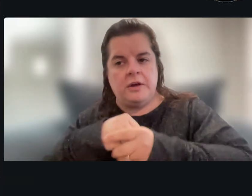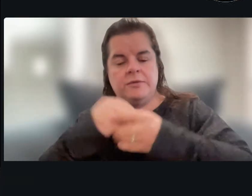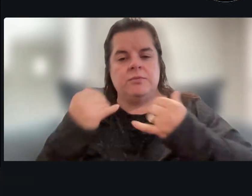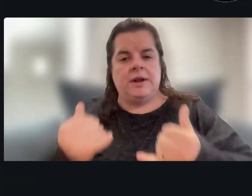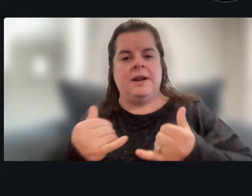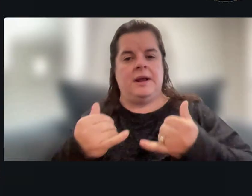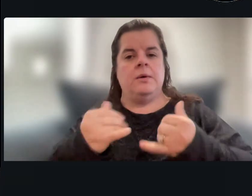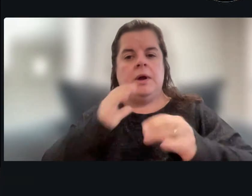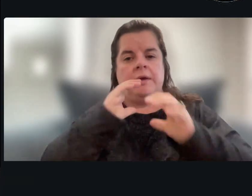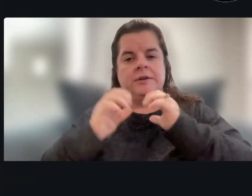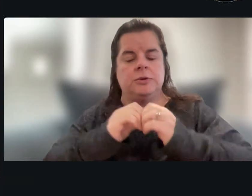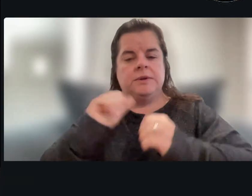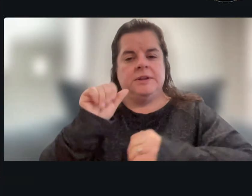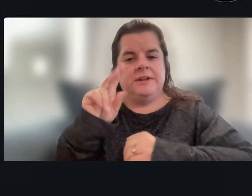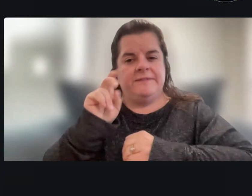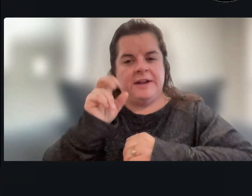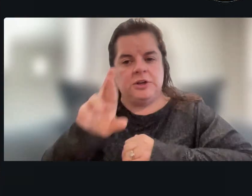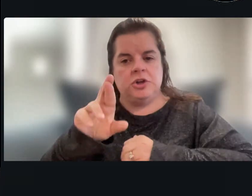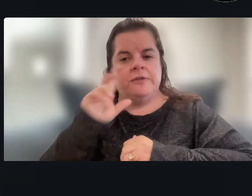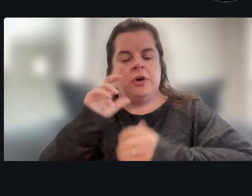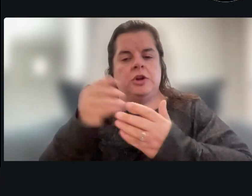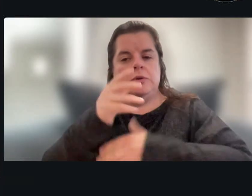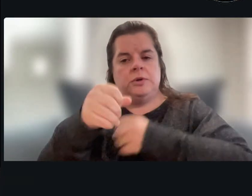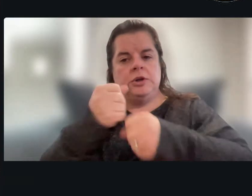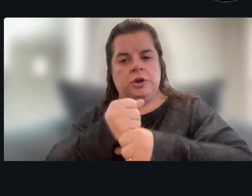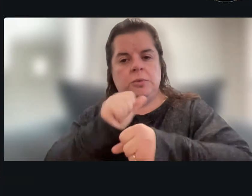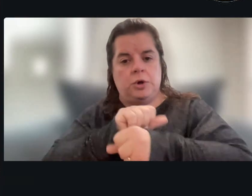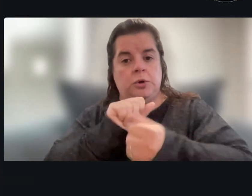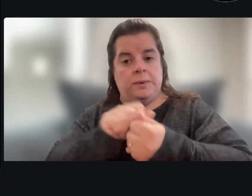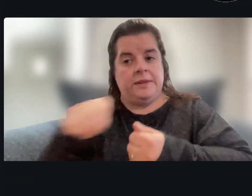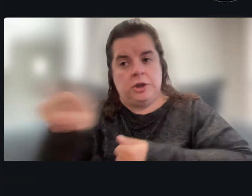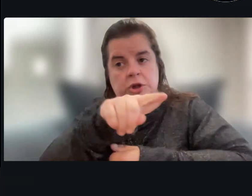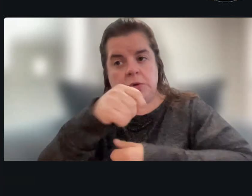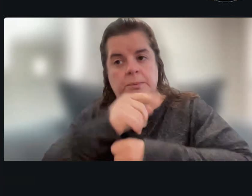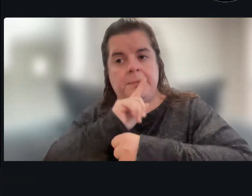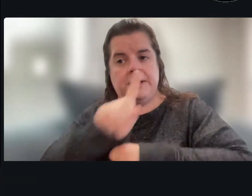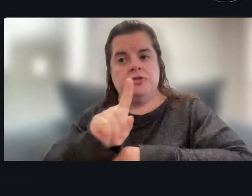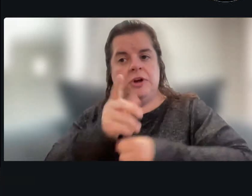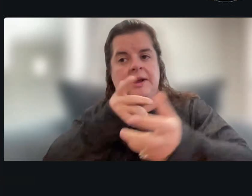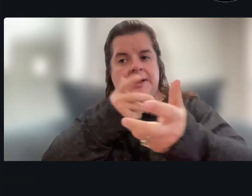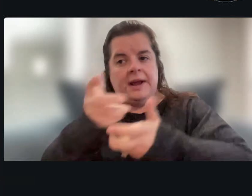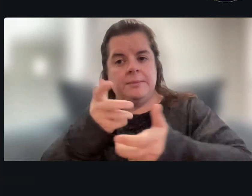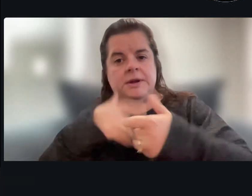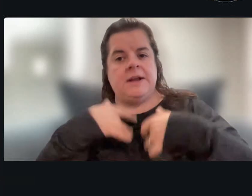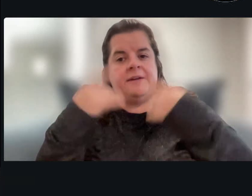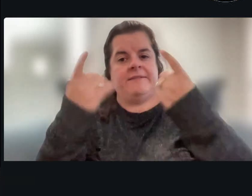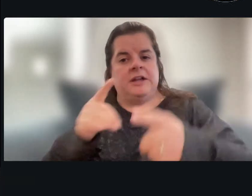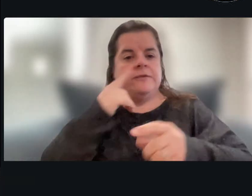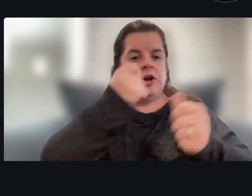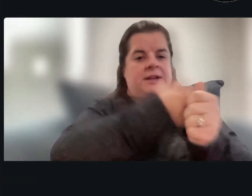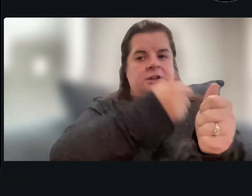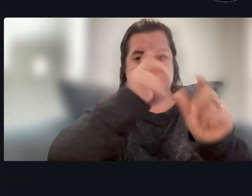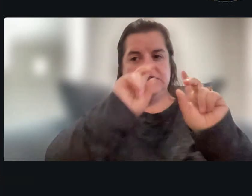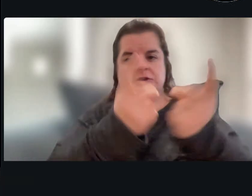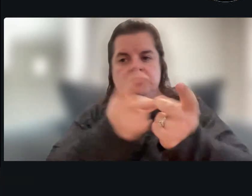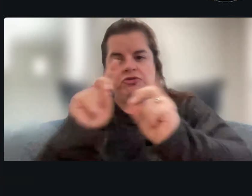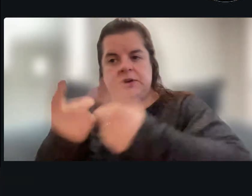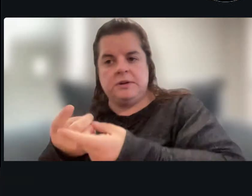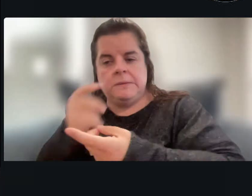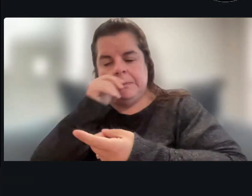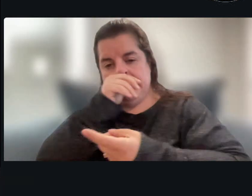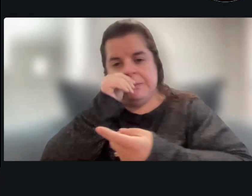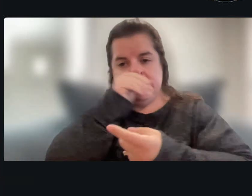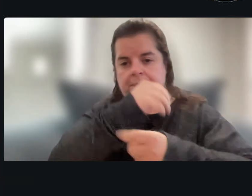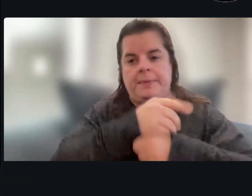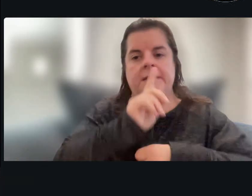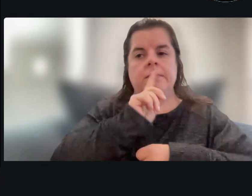with our vendor to, in the new year, work with you all to ensure that they have engagement events in each of your council districts, ensuring that all